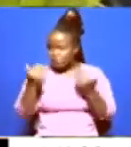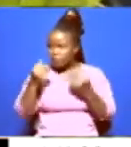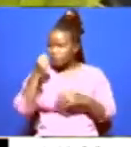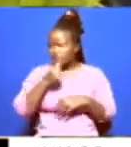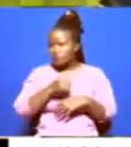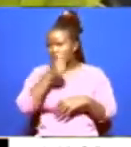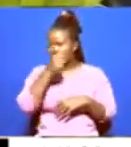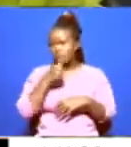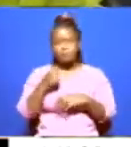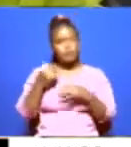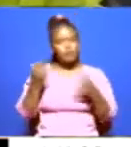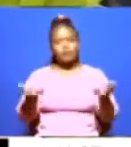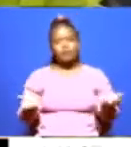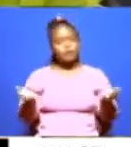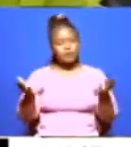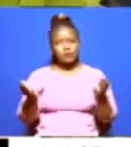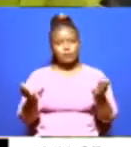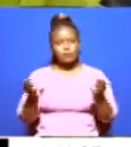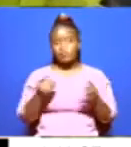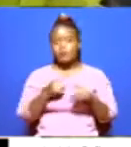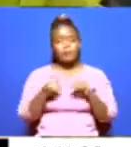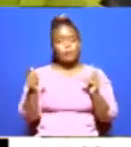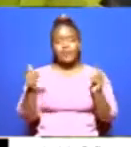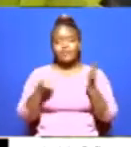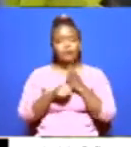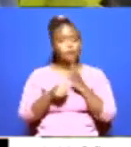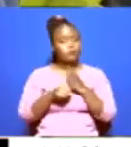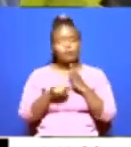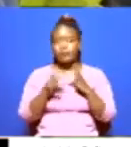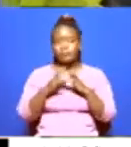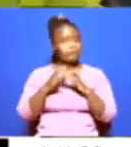the temple itself now, where are you going?